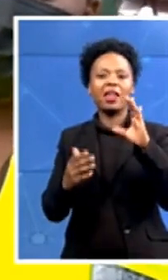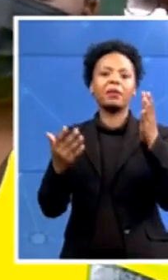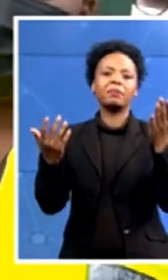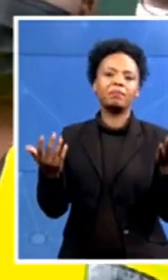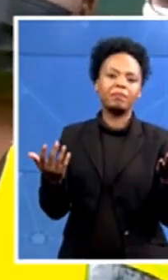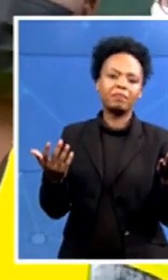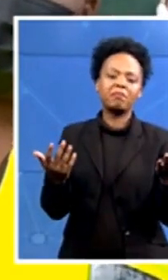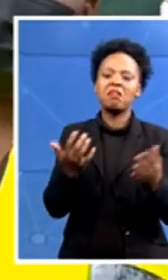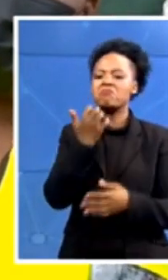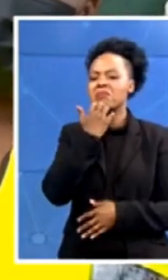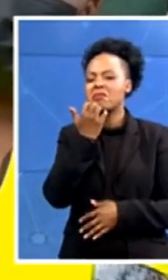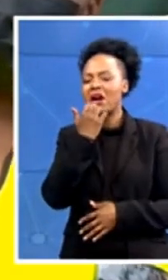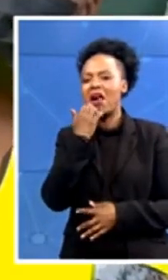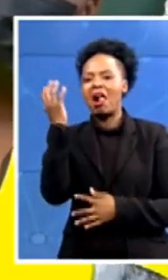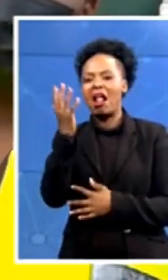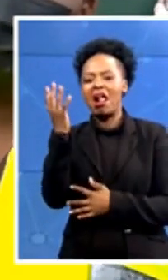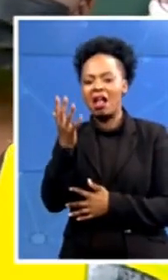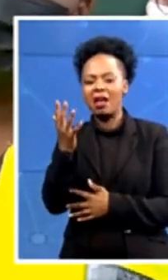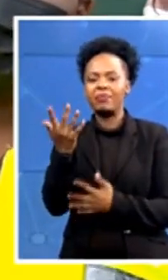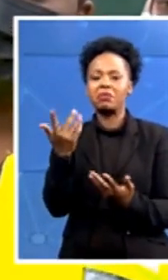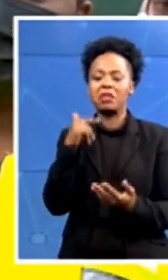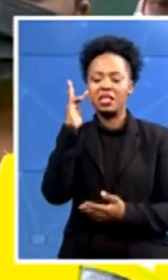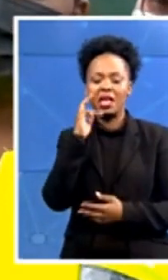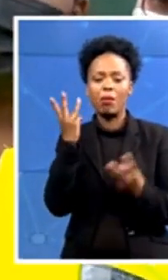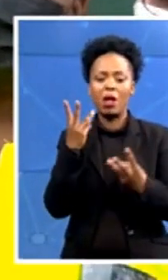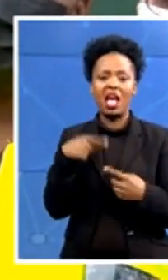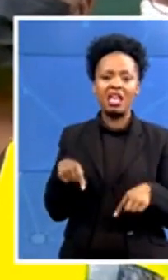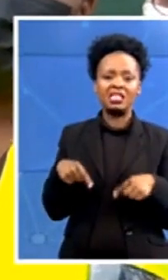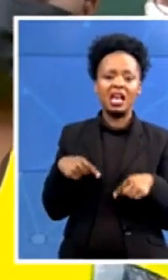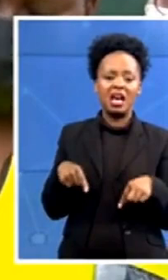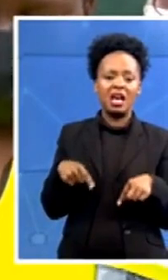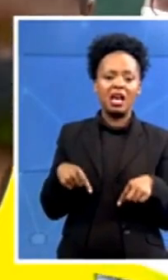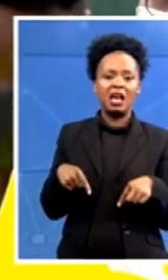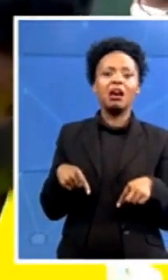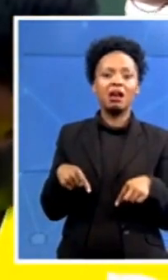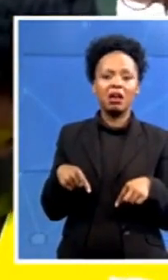people who are fearful, who hear that the vaccine is going to kill you.